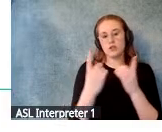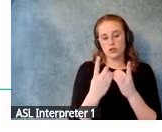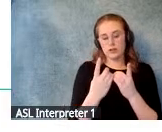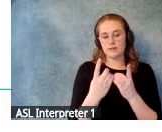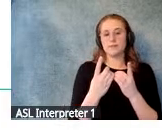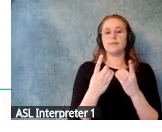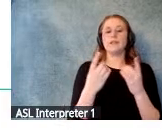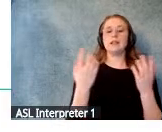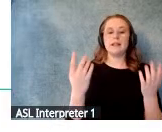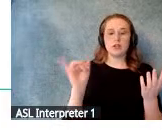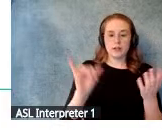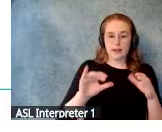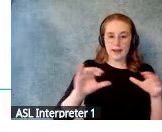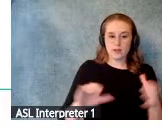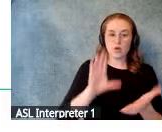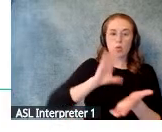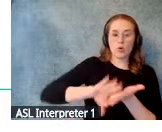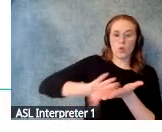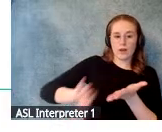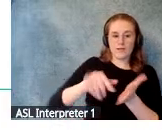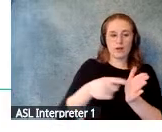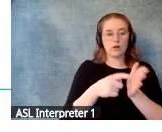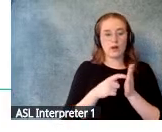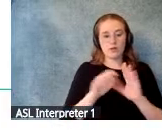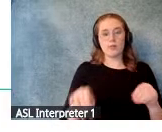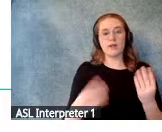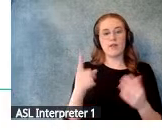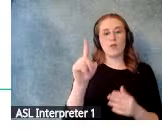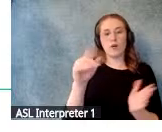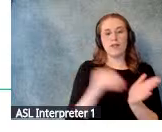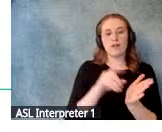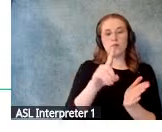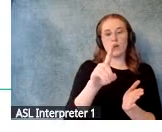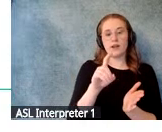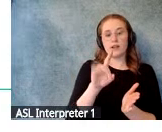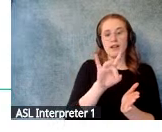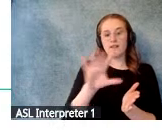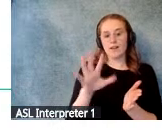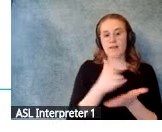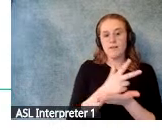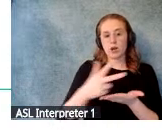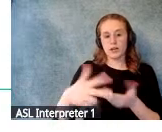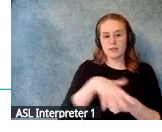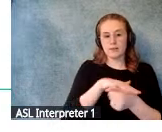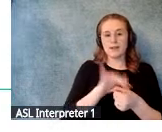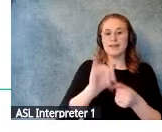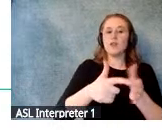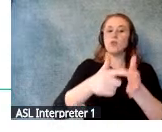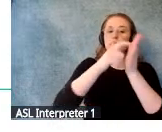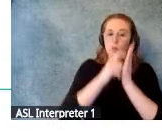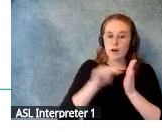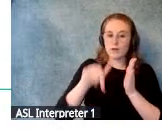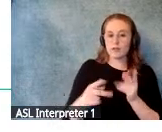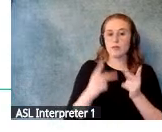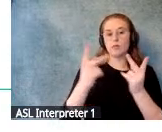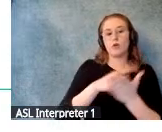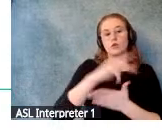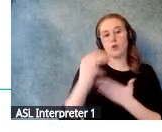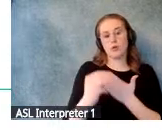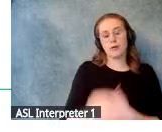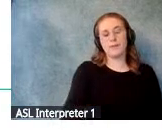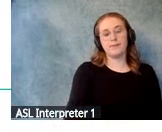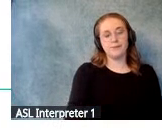and this action will waive that requirement to provide 1,185 parking spaces, which are required by the proposed